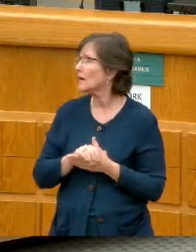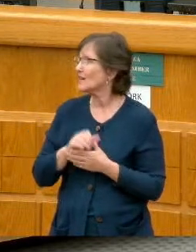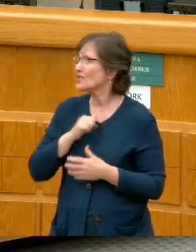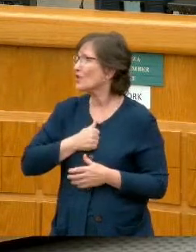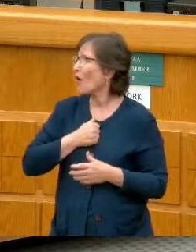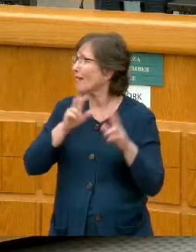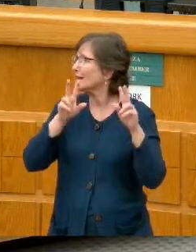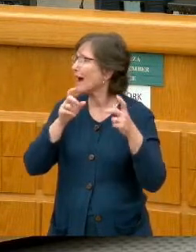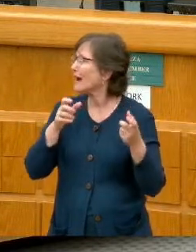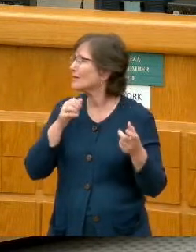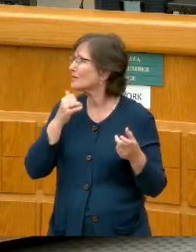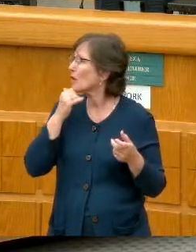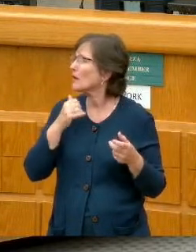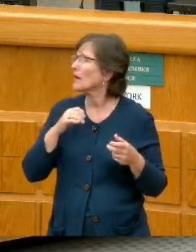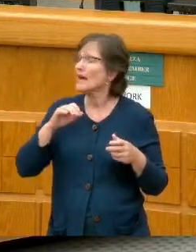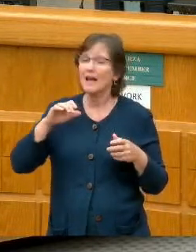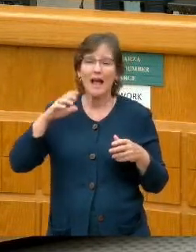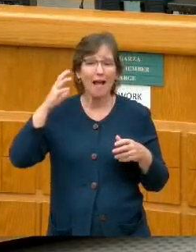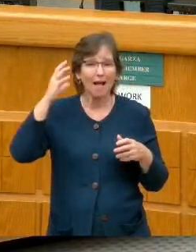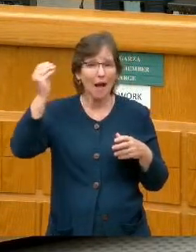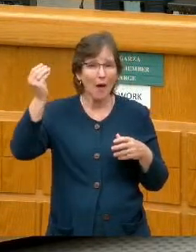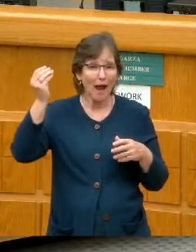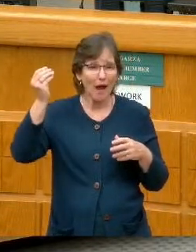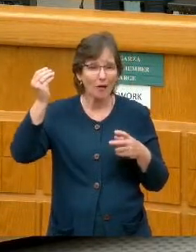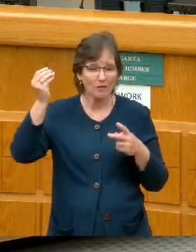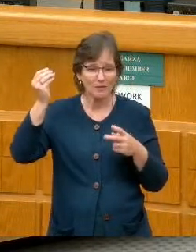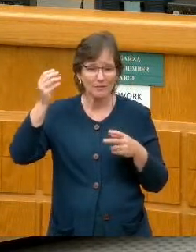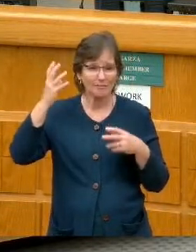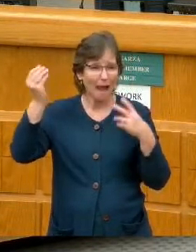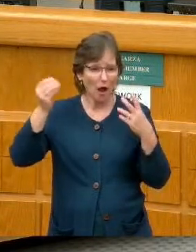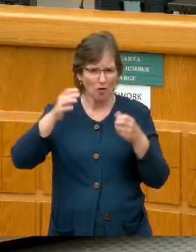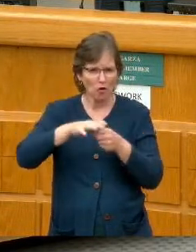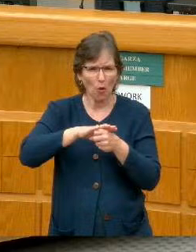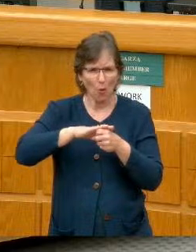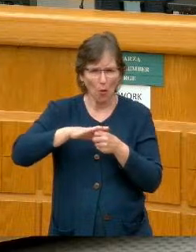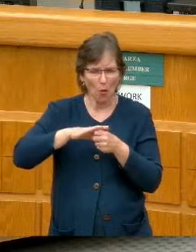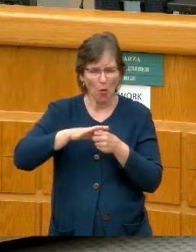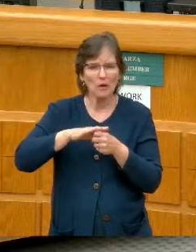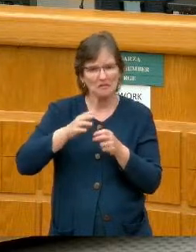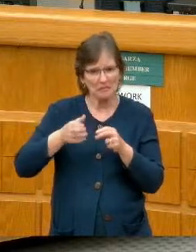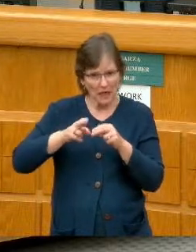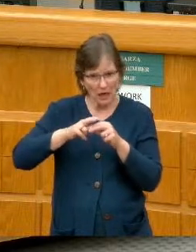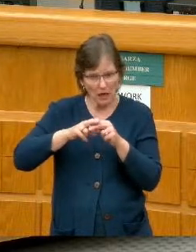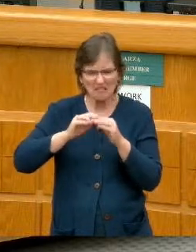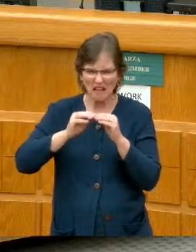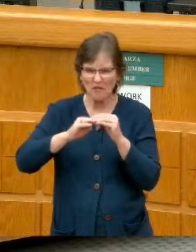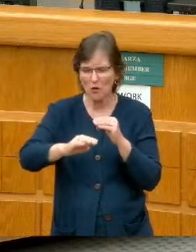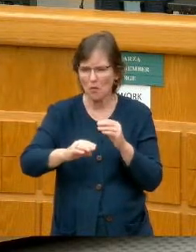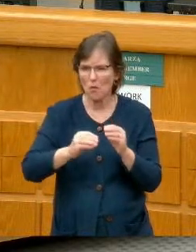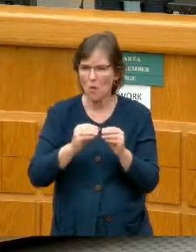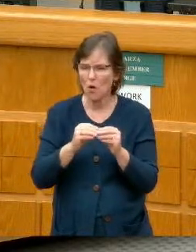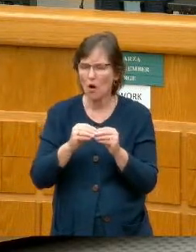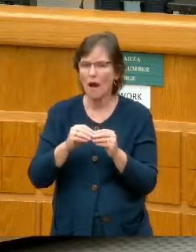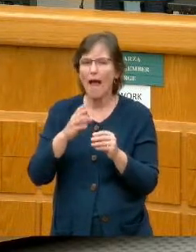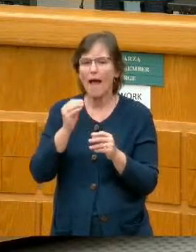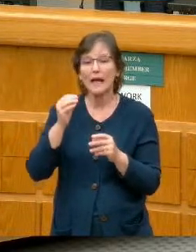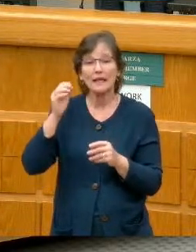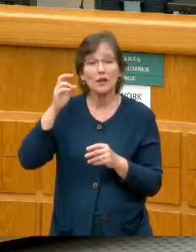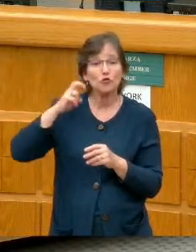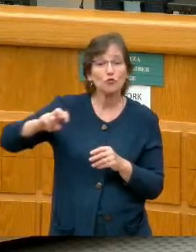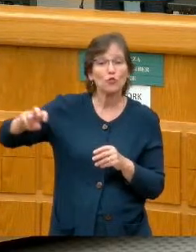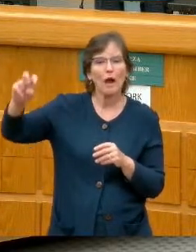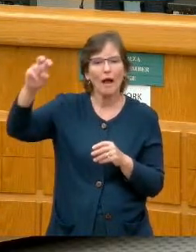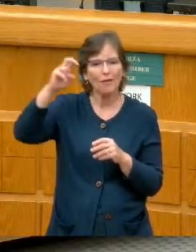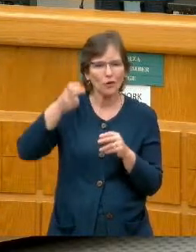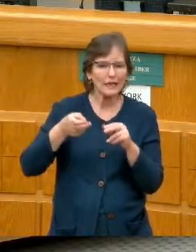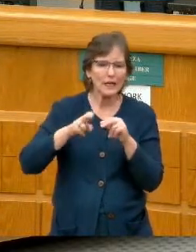about that. The leaving home is leveling off, and the distance traveled is increasing. This is a really strong increase that's occurring. It seems to